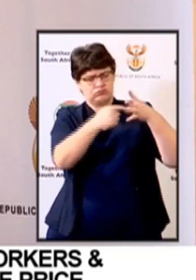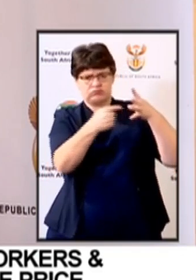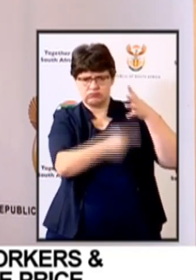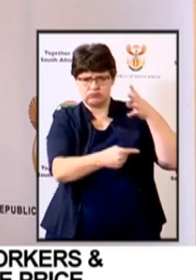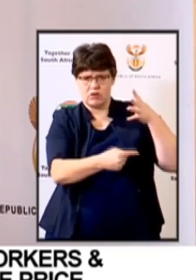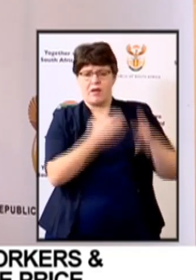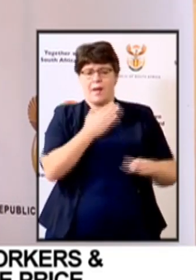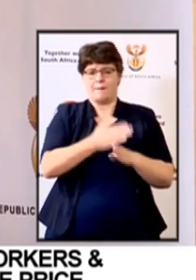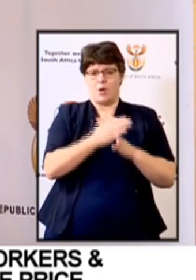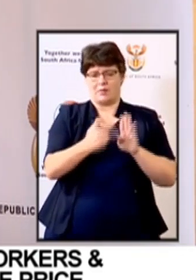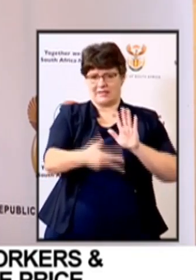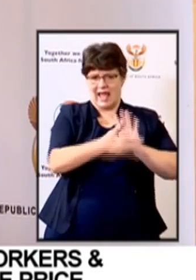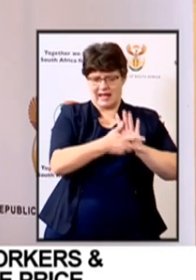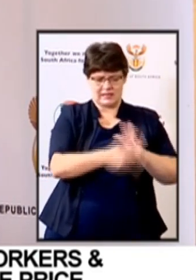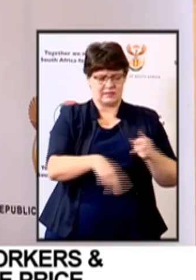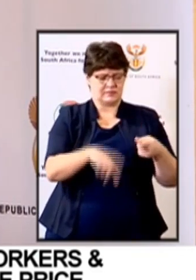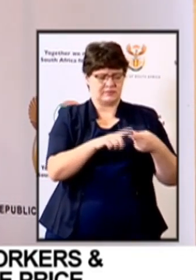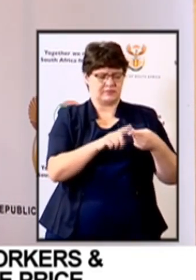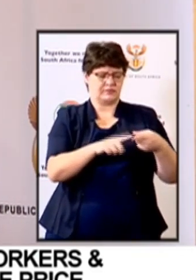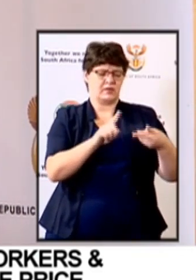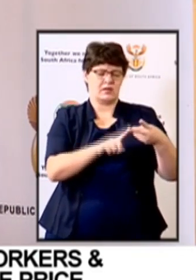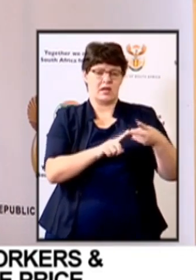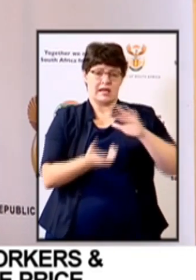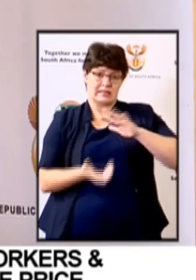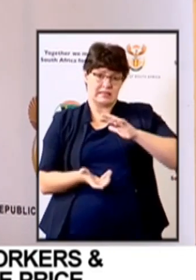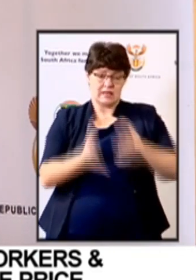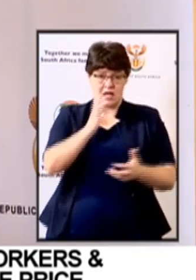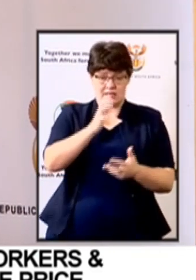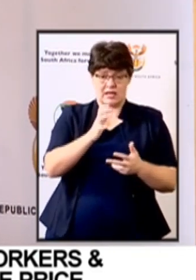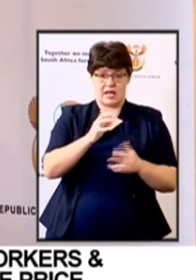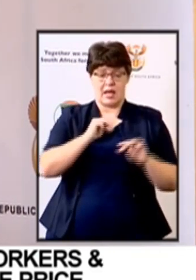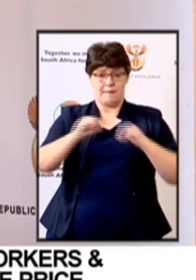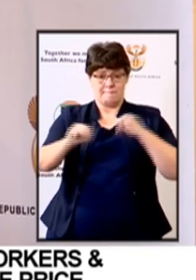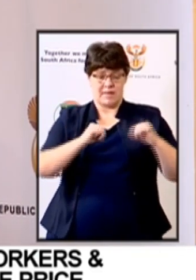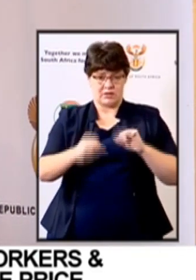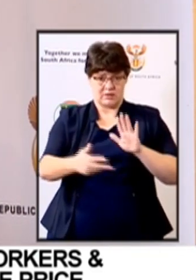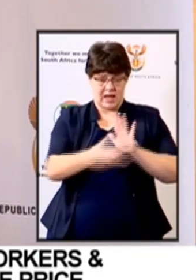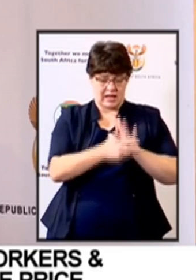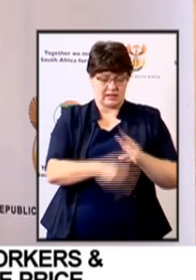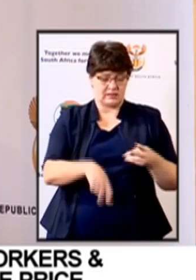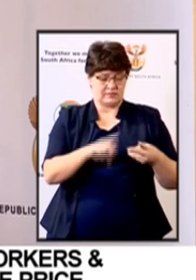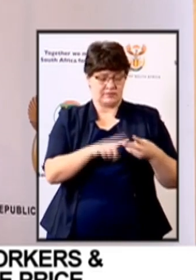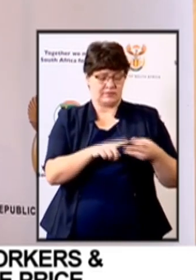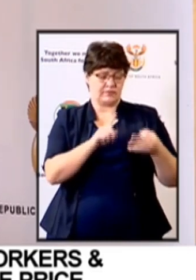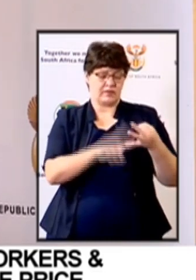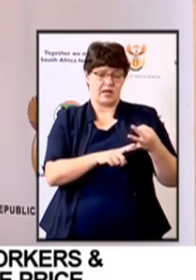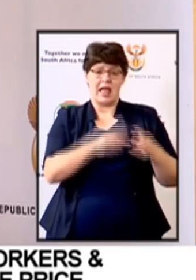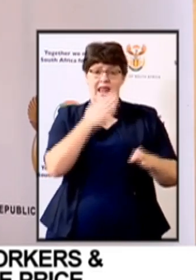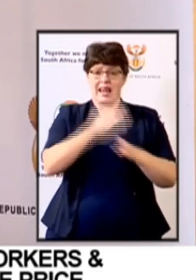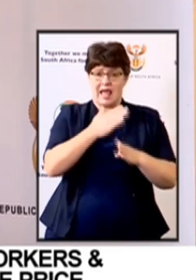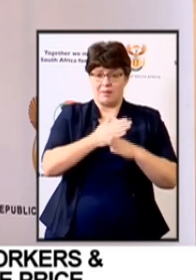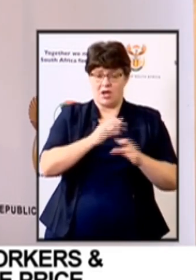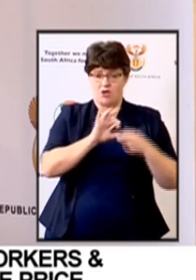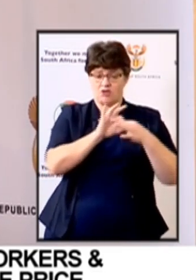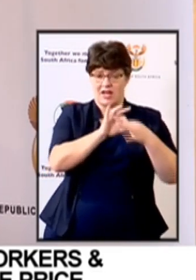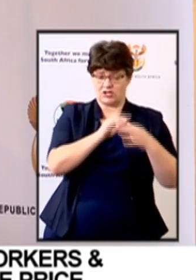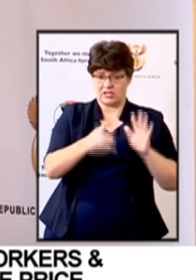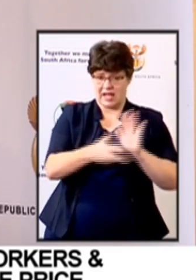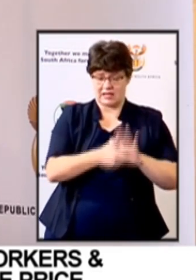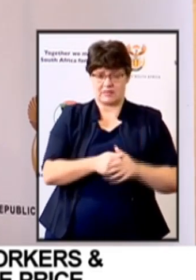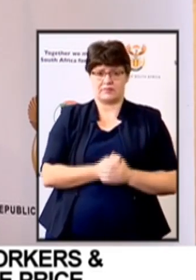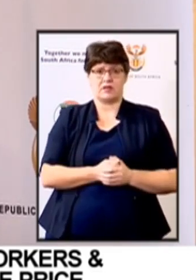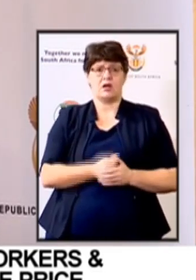Act, the Disaster Management Act, Labor Relations Act, Occupational